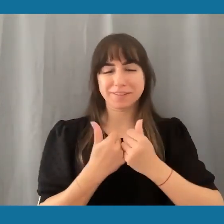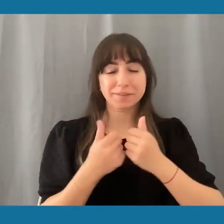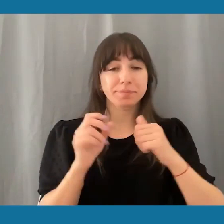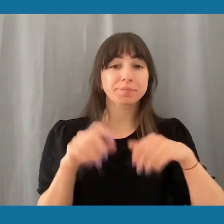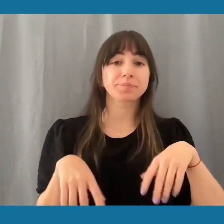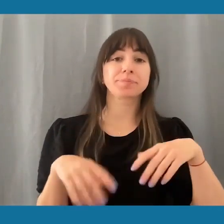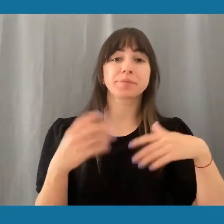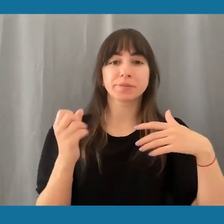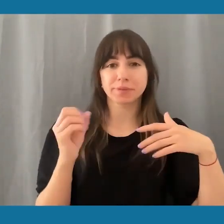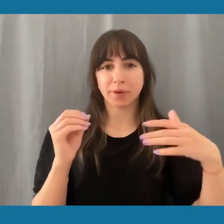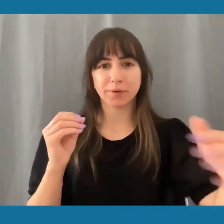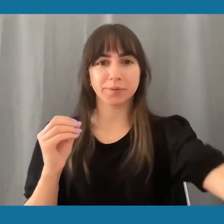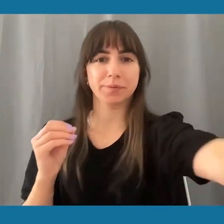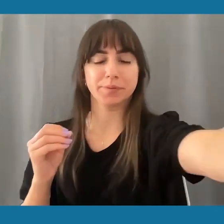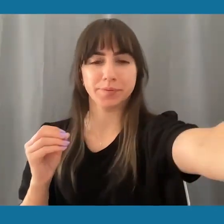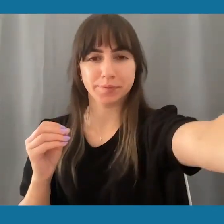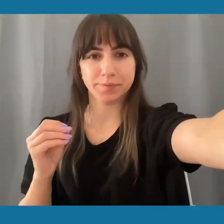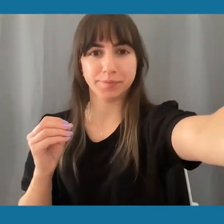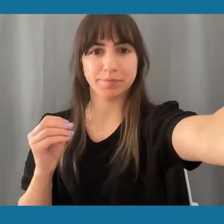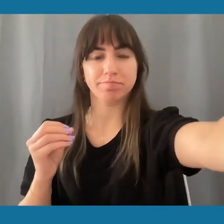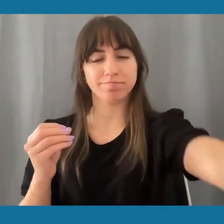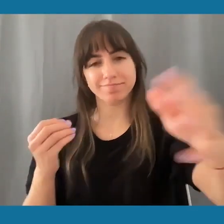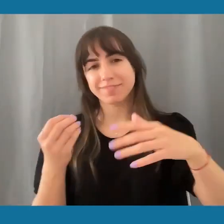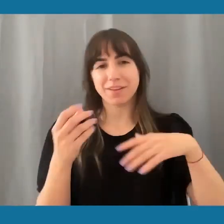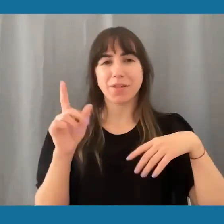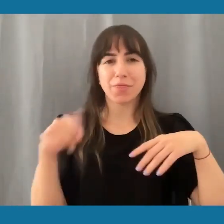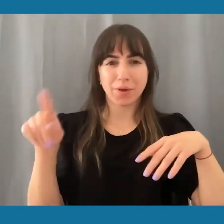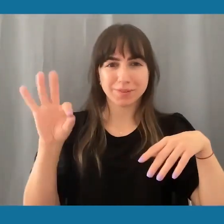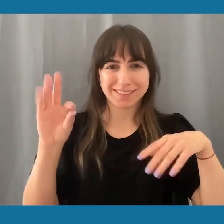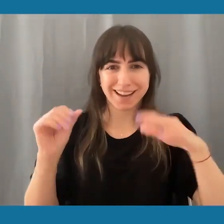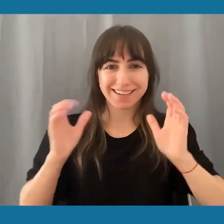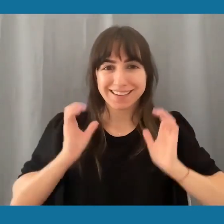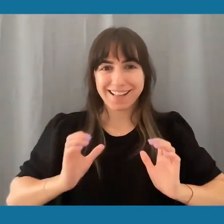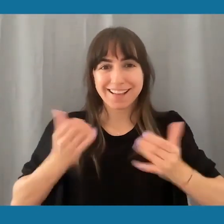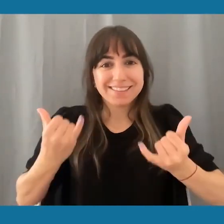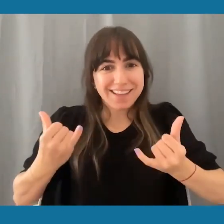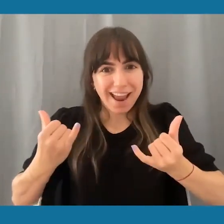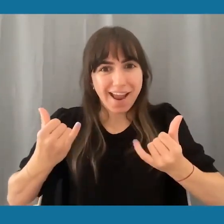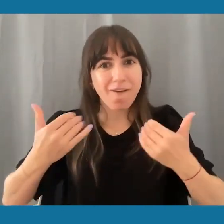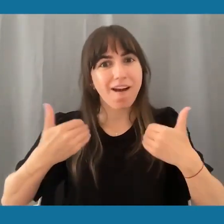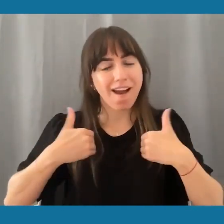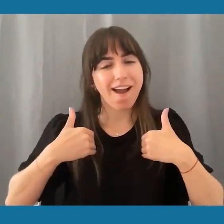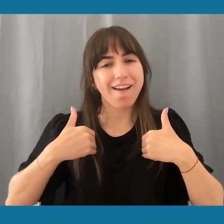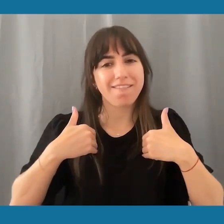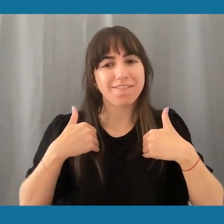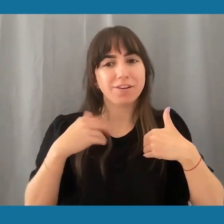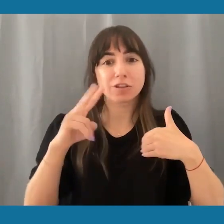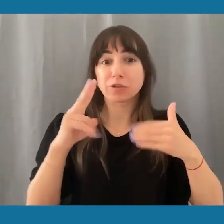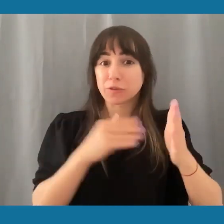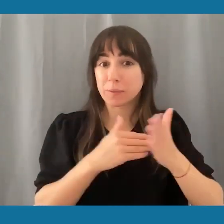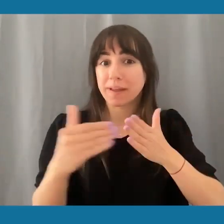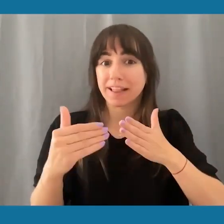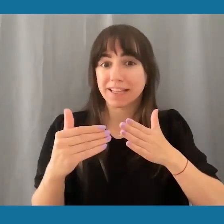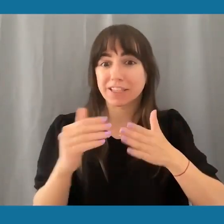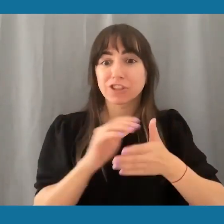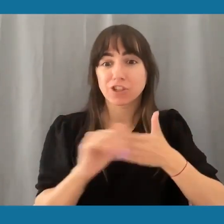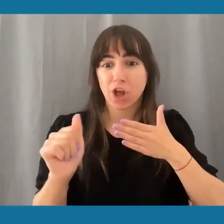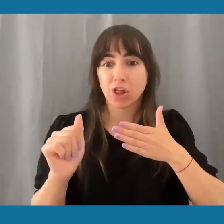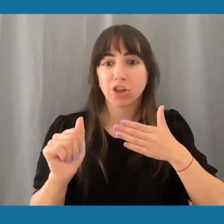of $2 million in Wow. their accounts. $2 million. And as I